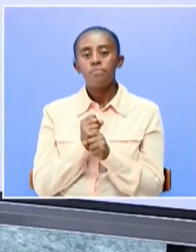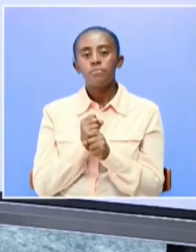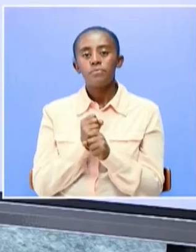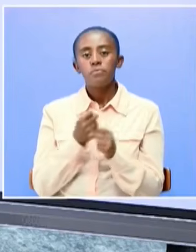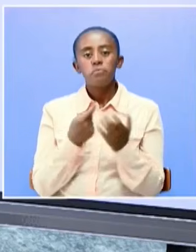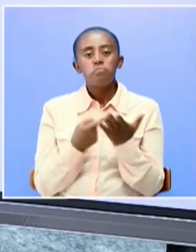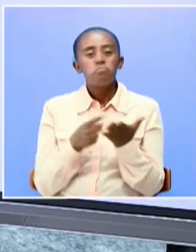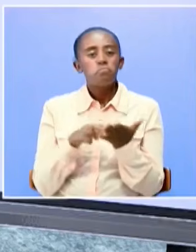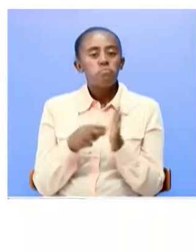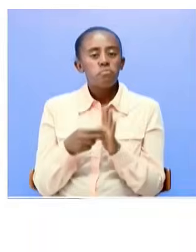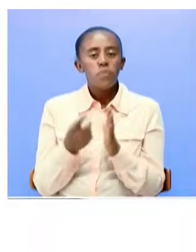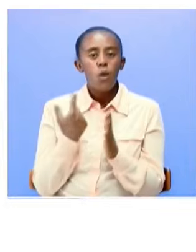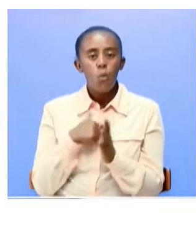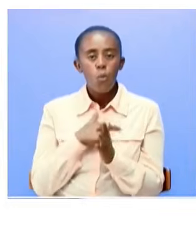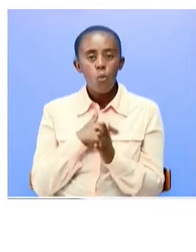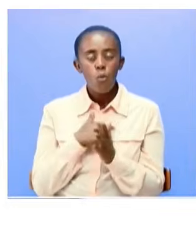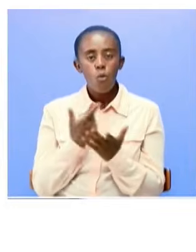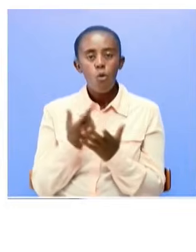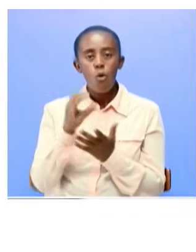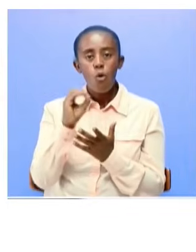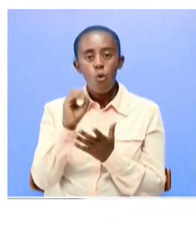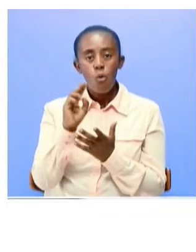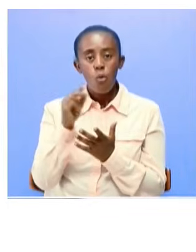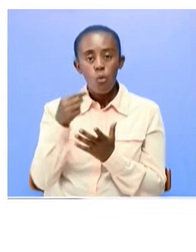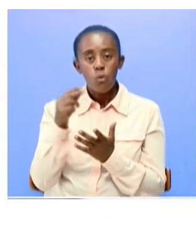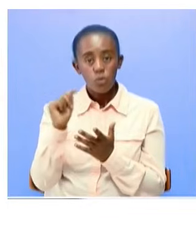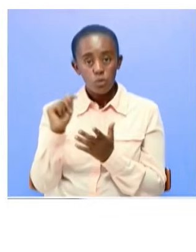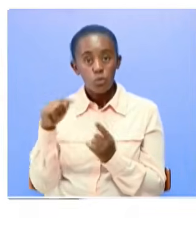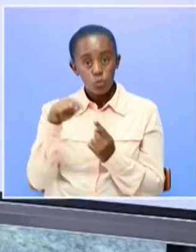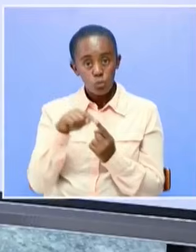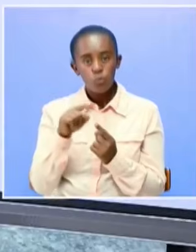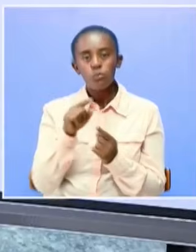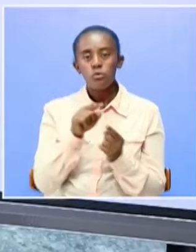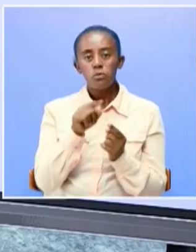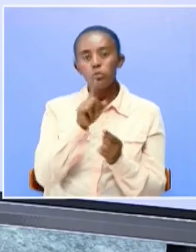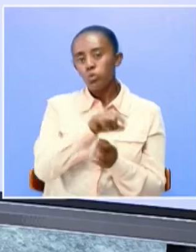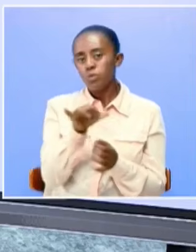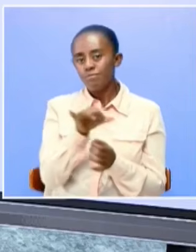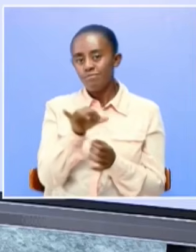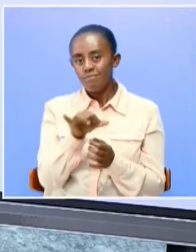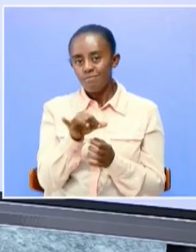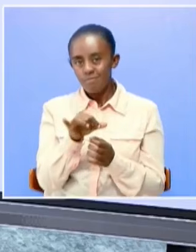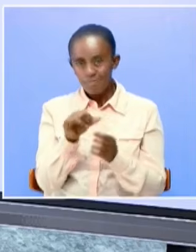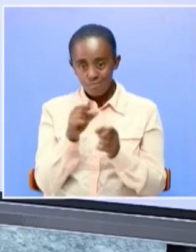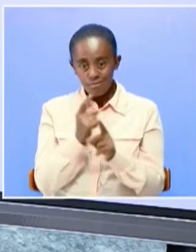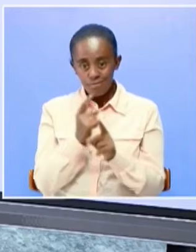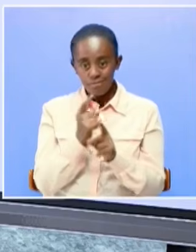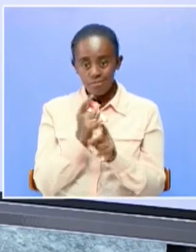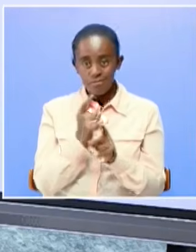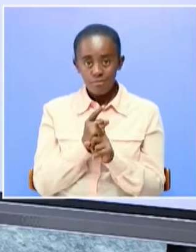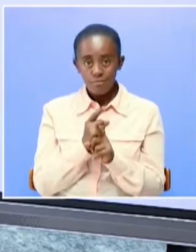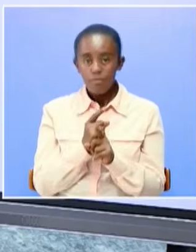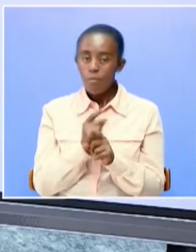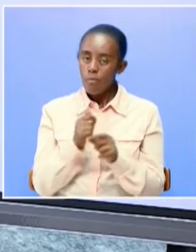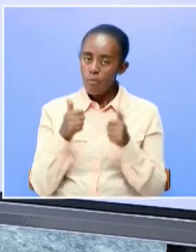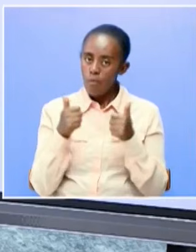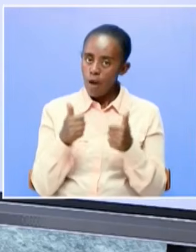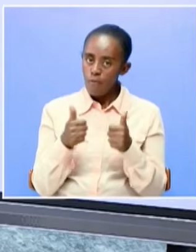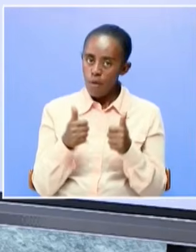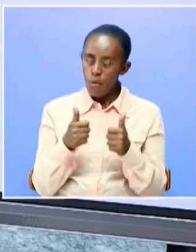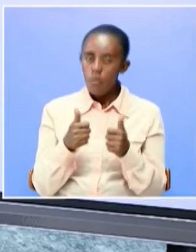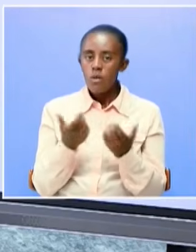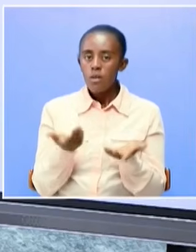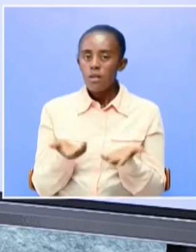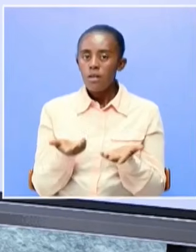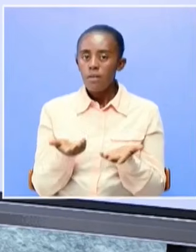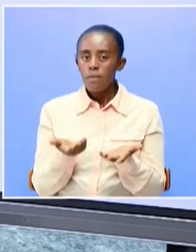This means we can use ought to in place of should. Am I right? Bravo. So, what